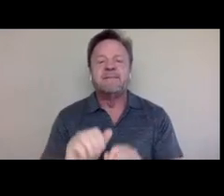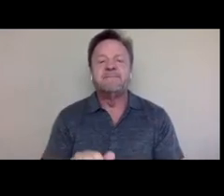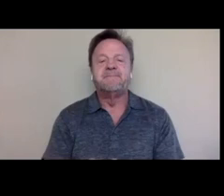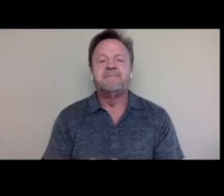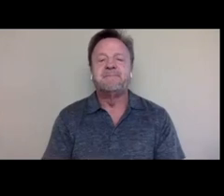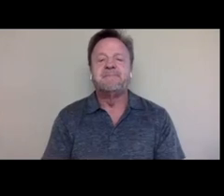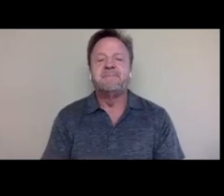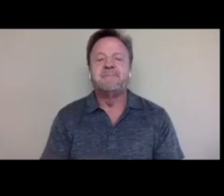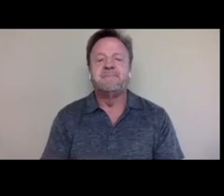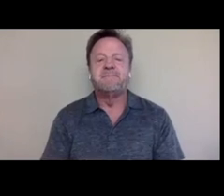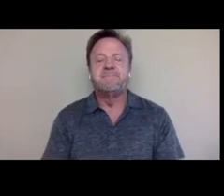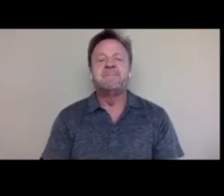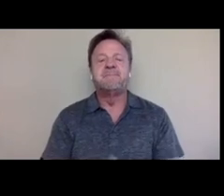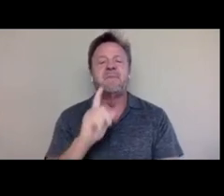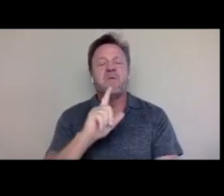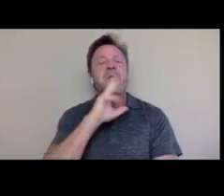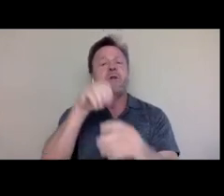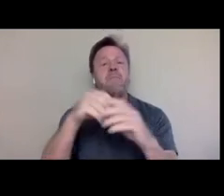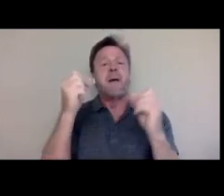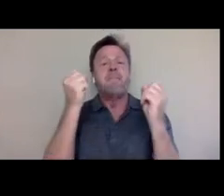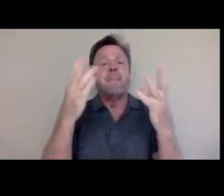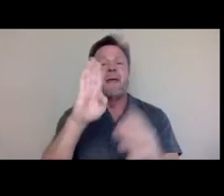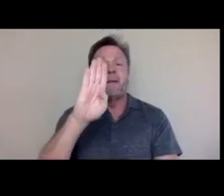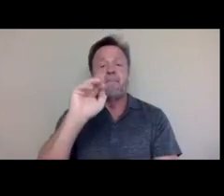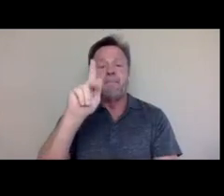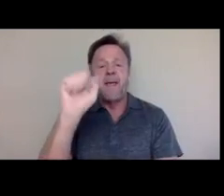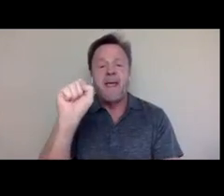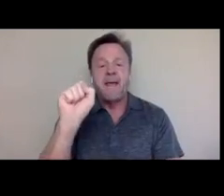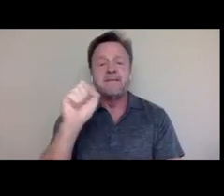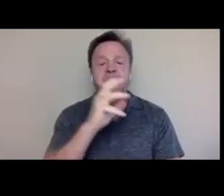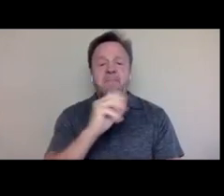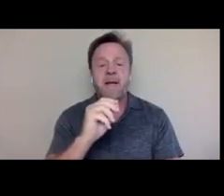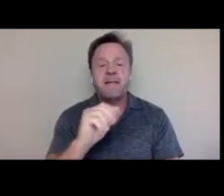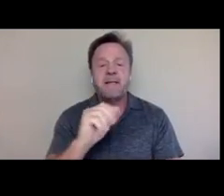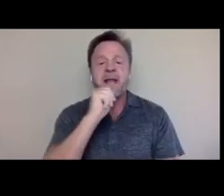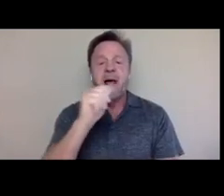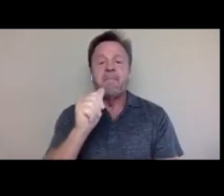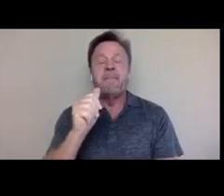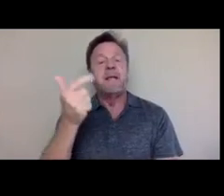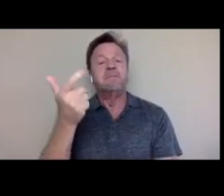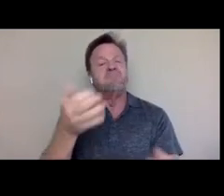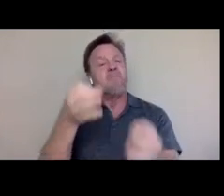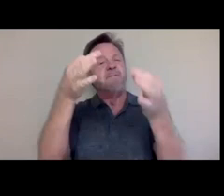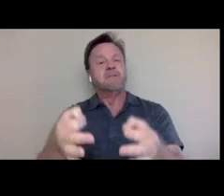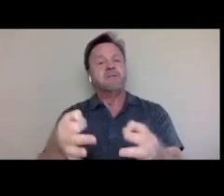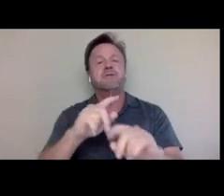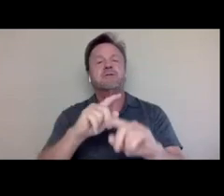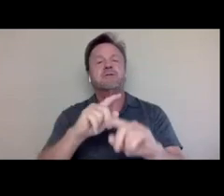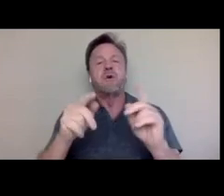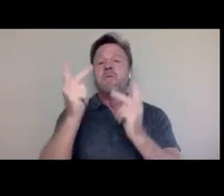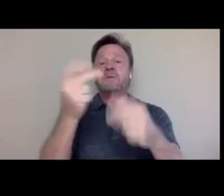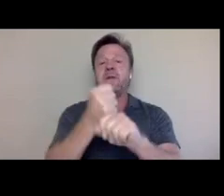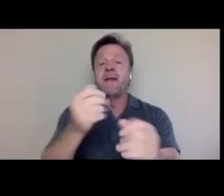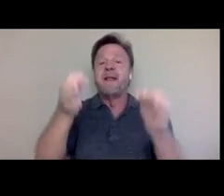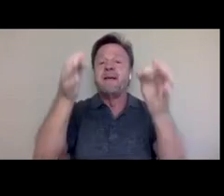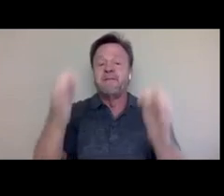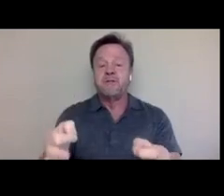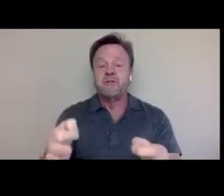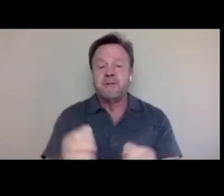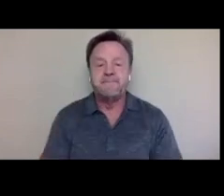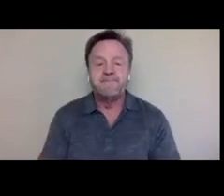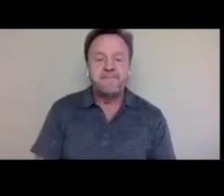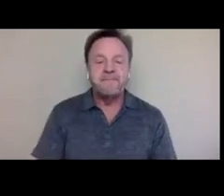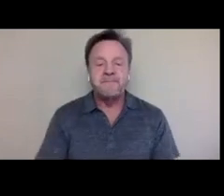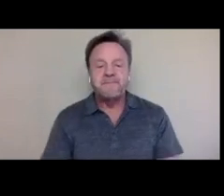for a lot by many banks, but it hasn't been official, so we're proposing to make it official. So